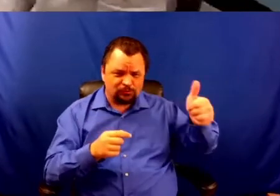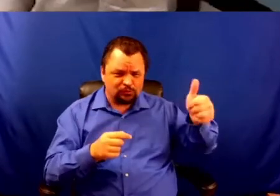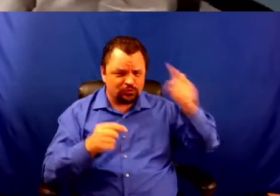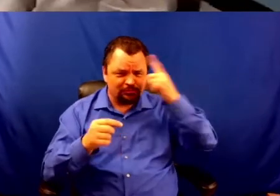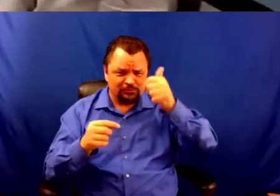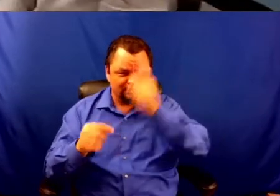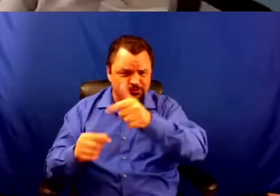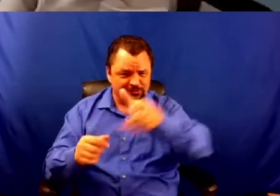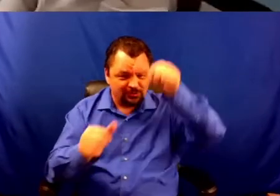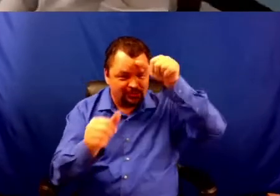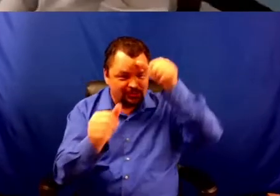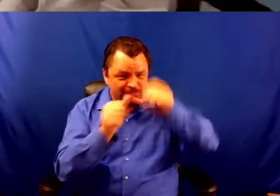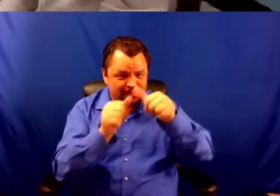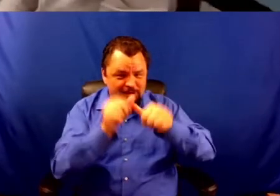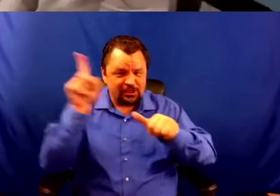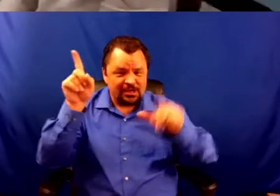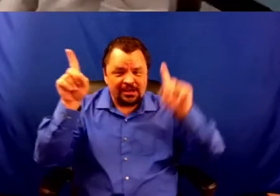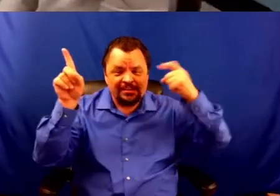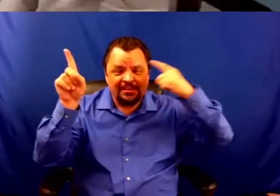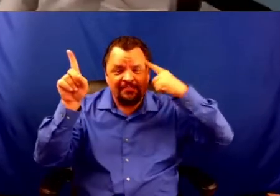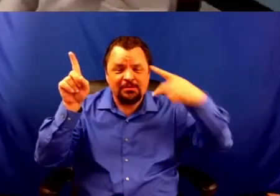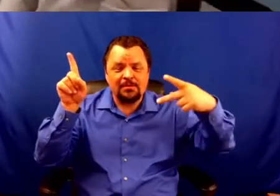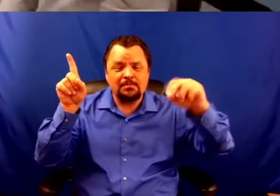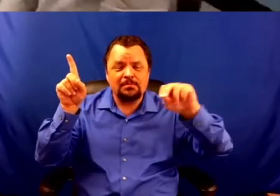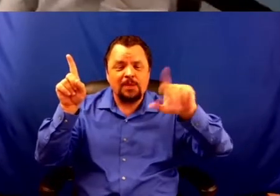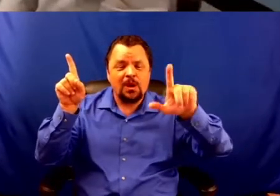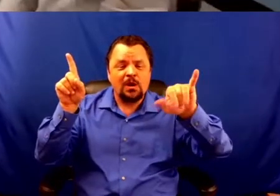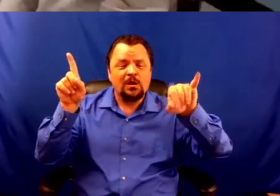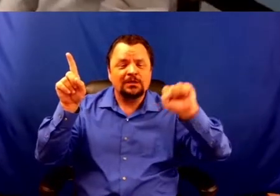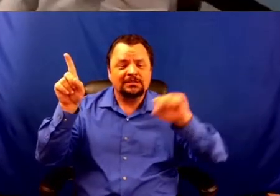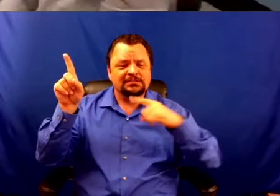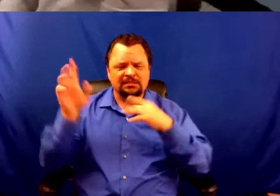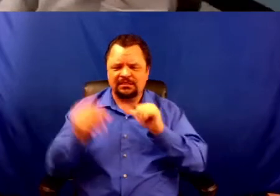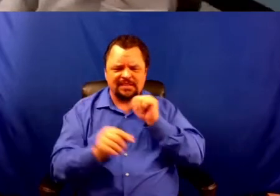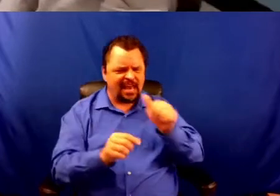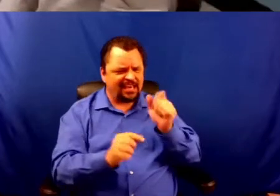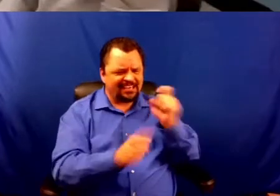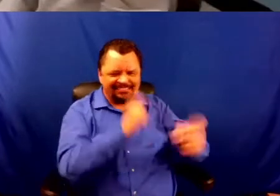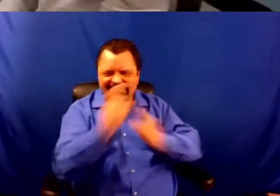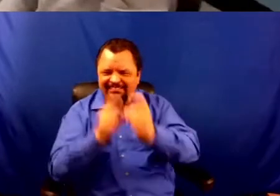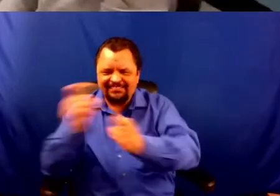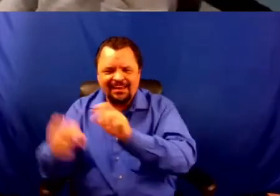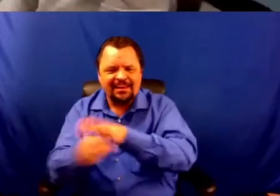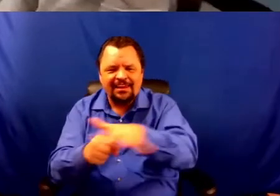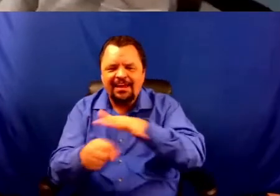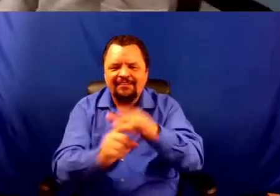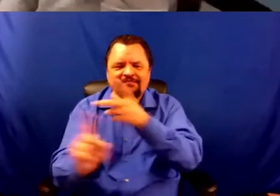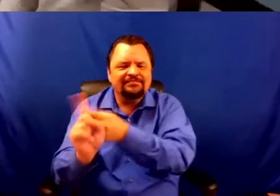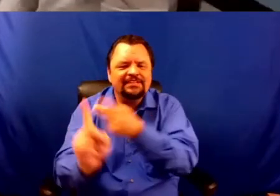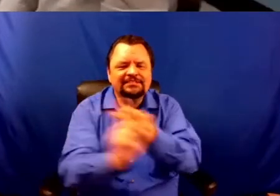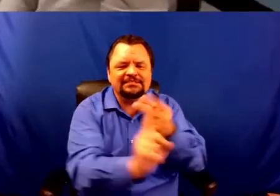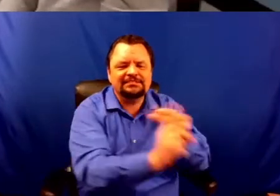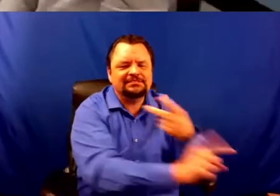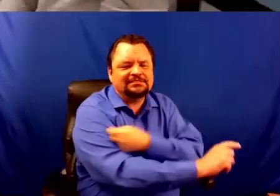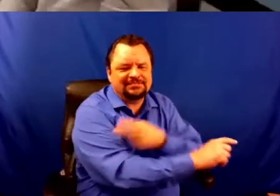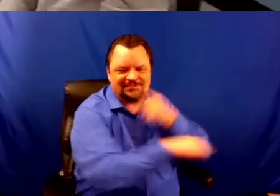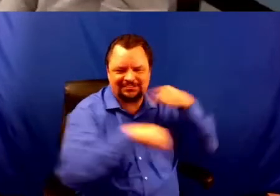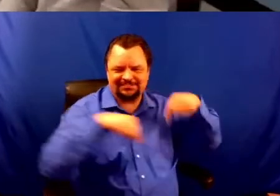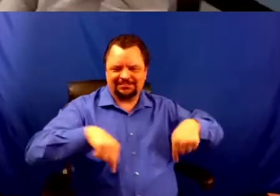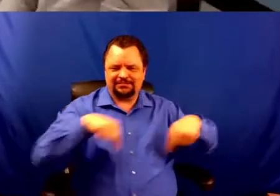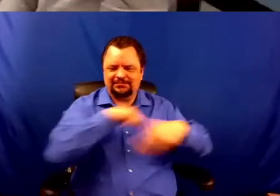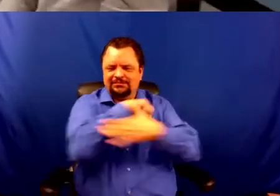the vaccines, which were saving lives. Who here in this room was the only person almost, fighting to